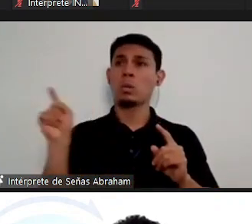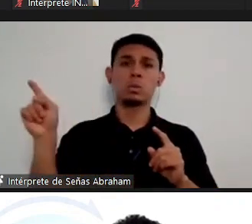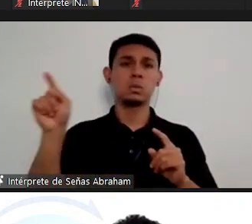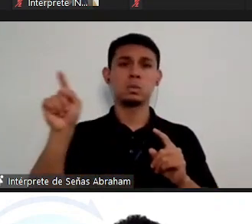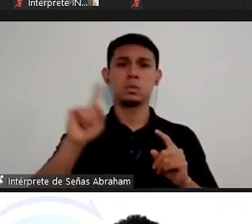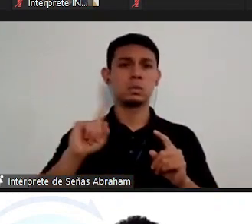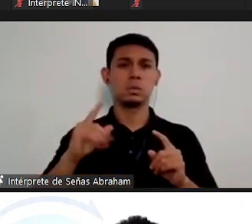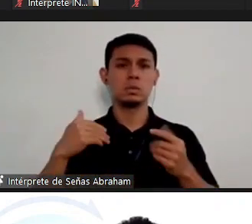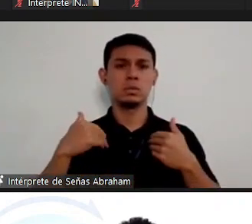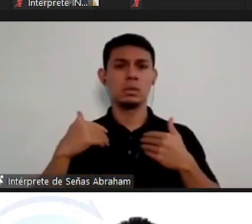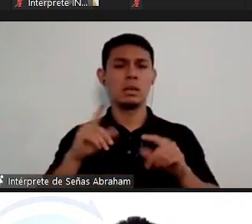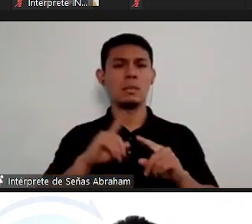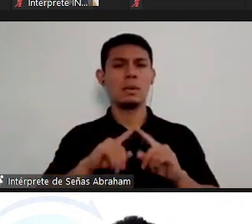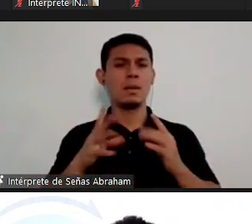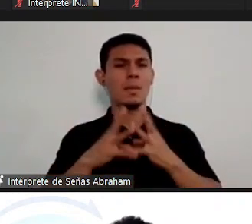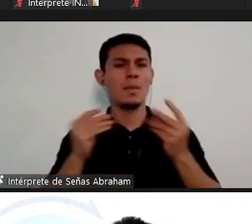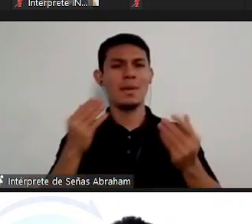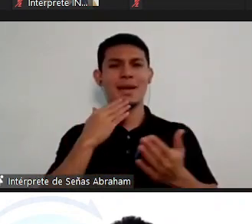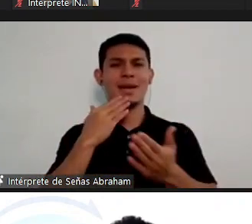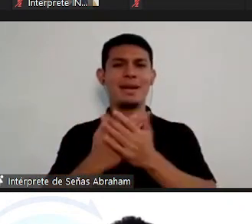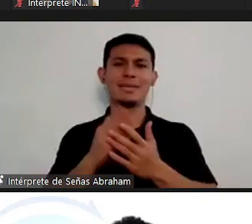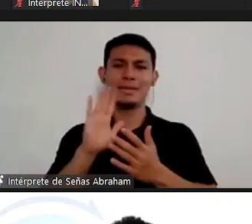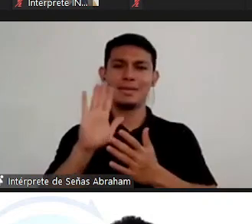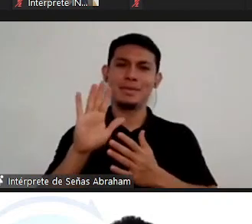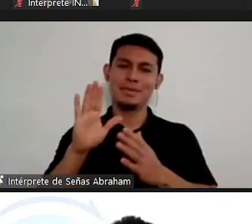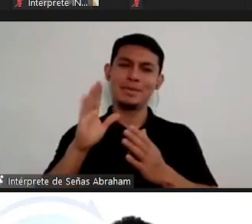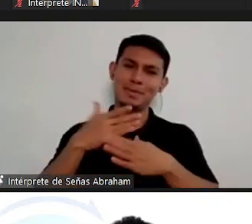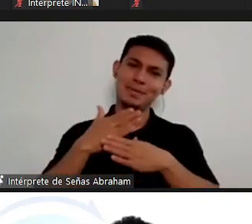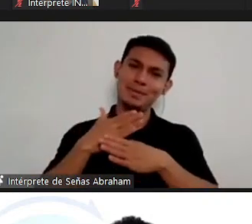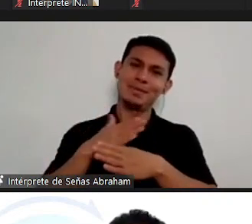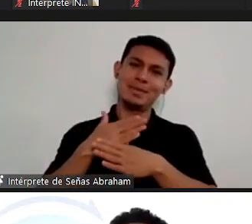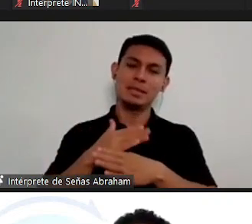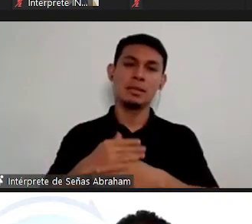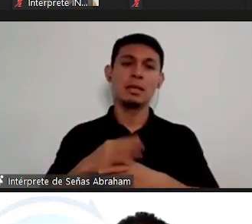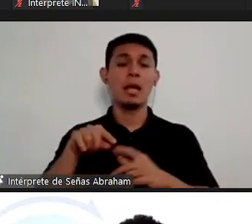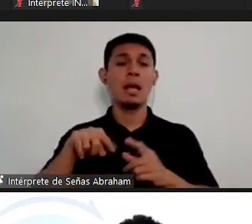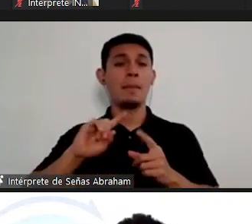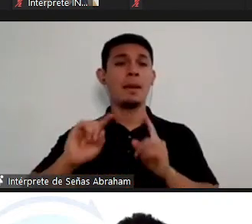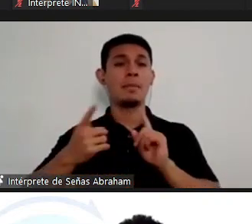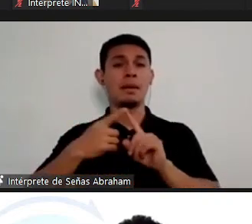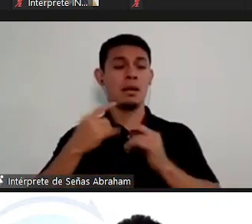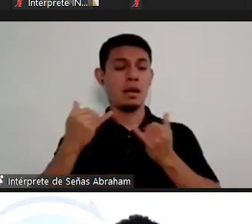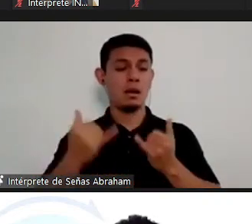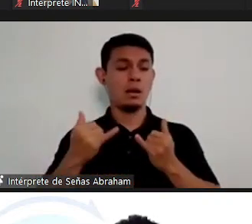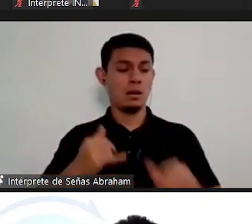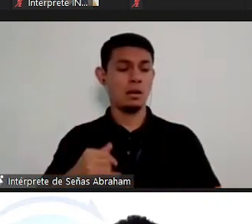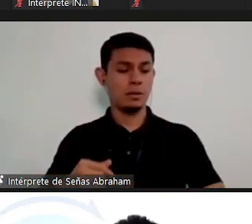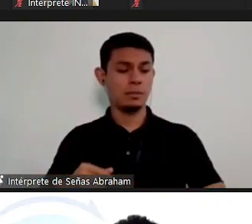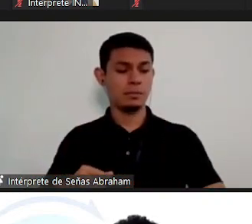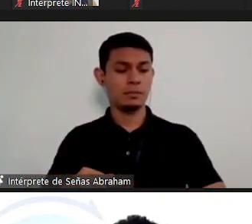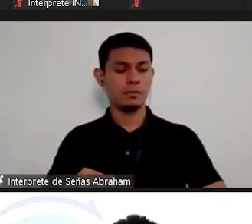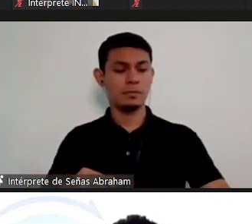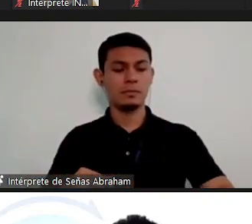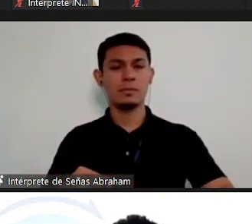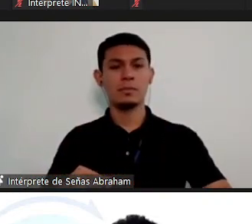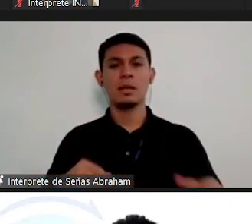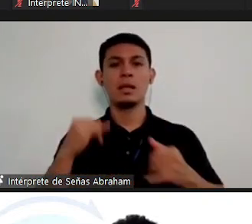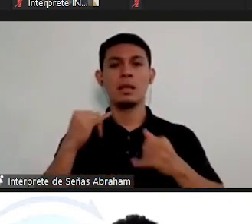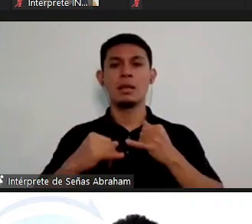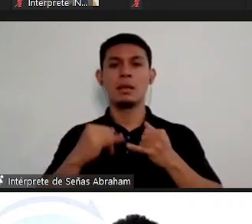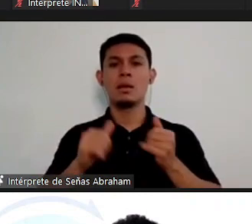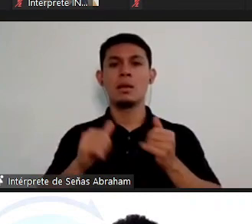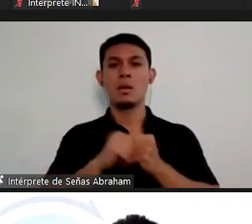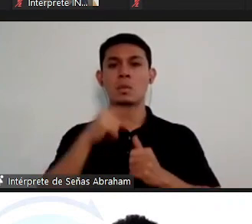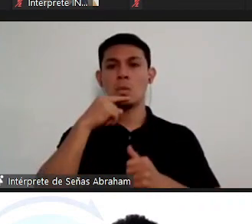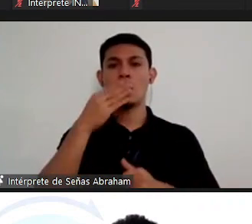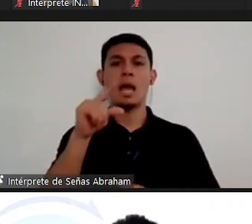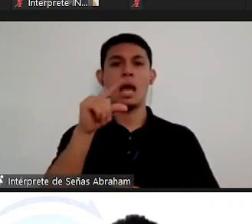competitiveness and productivity plan and so thank you very much for your contribution for this first round of intervention we will finish